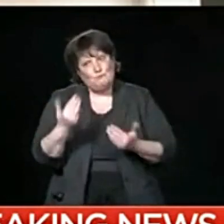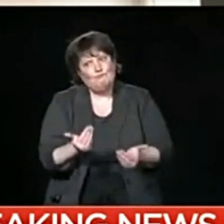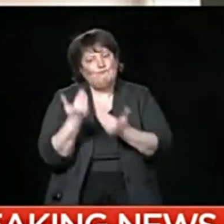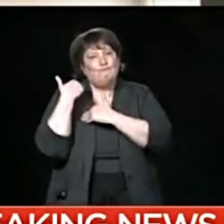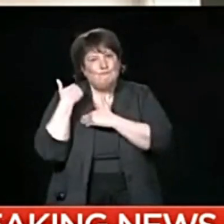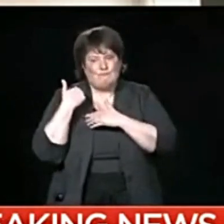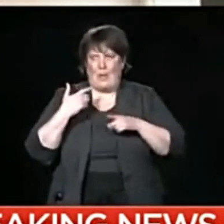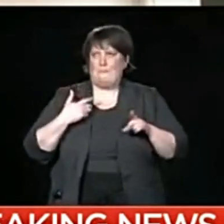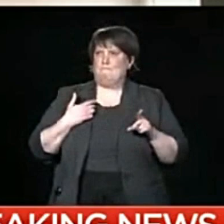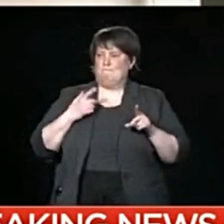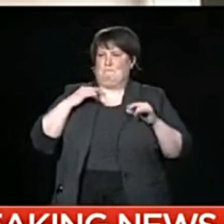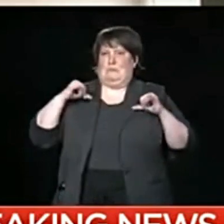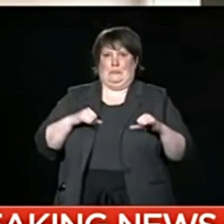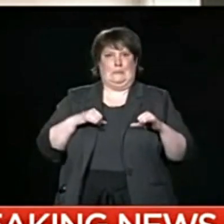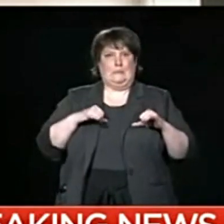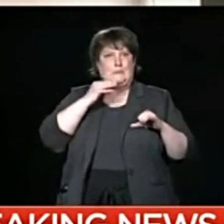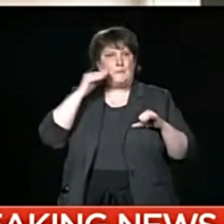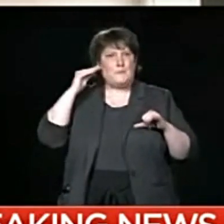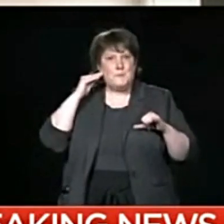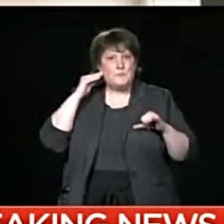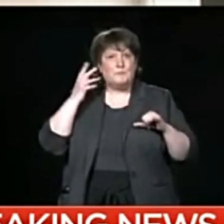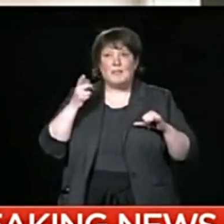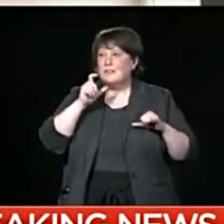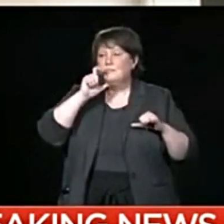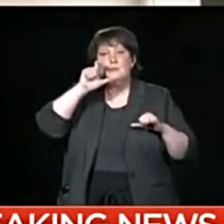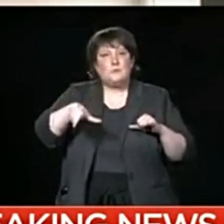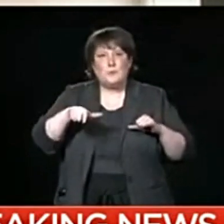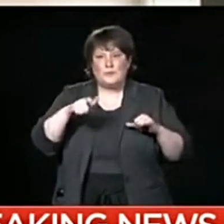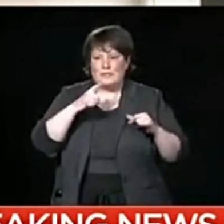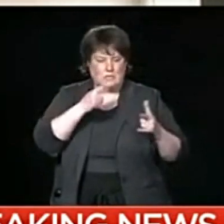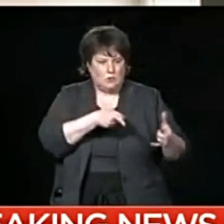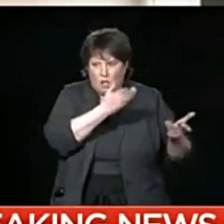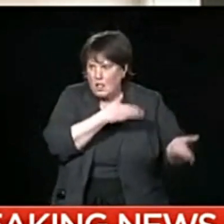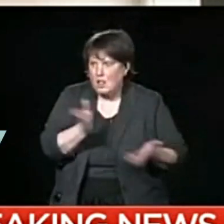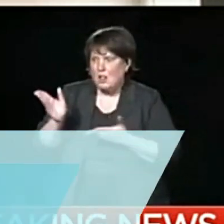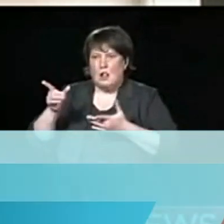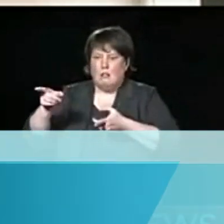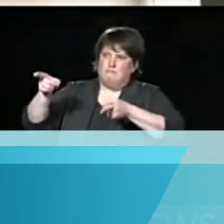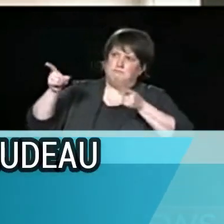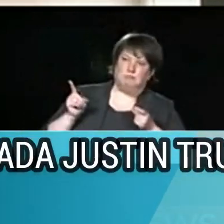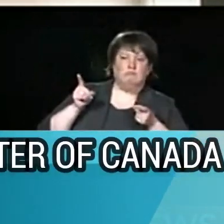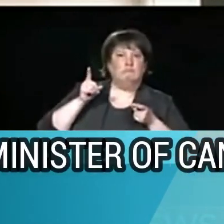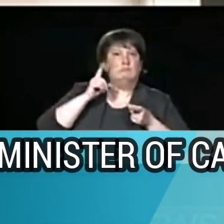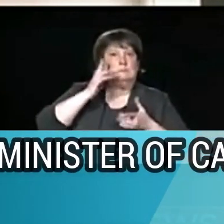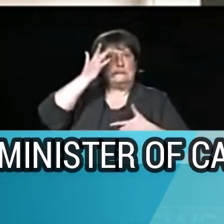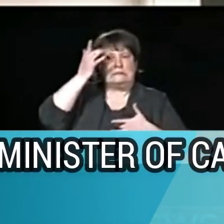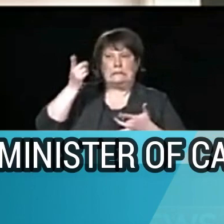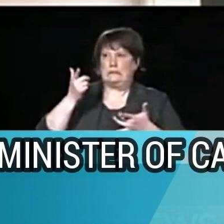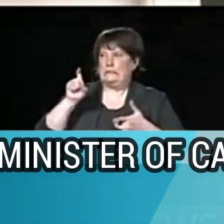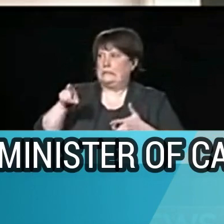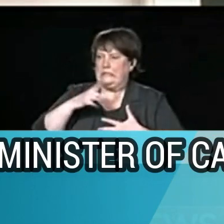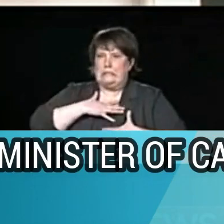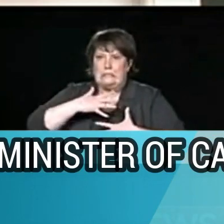to test, fewer ventilators to use on critical patients. So,